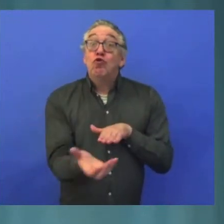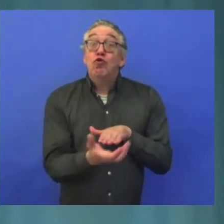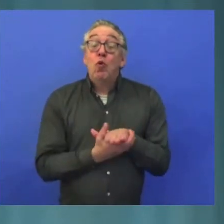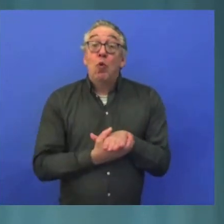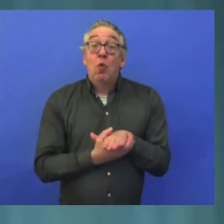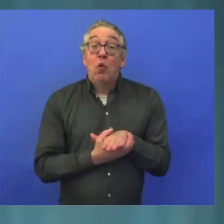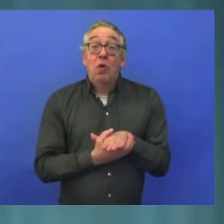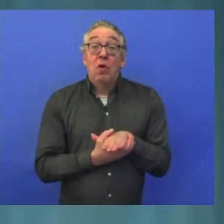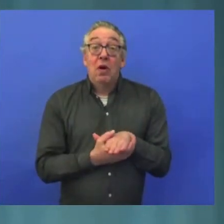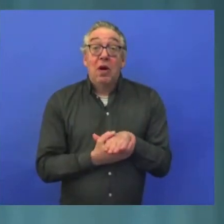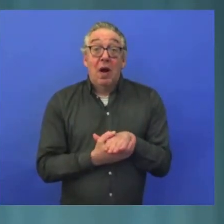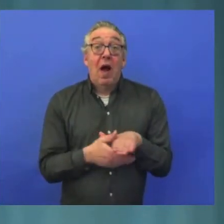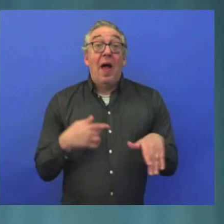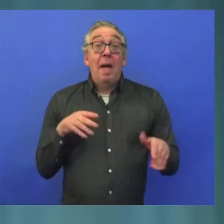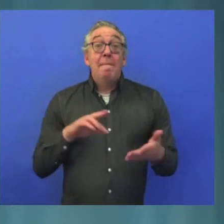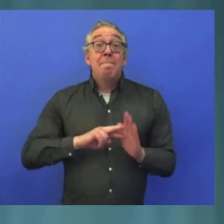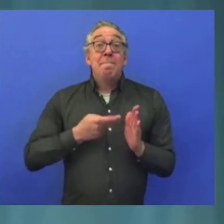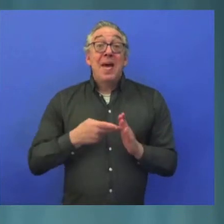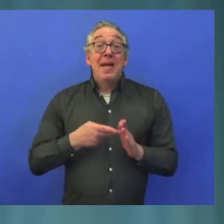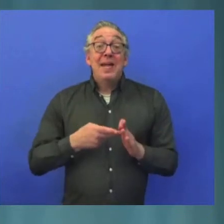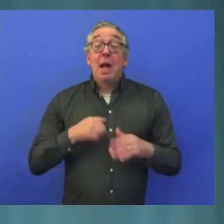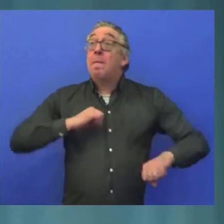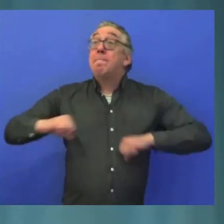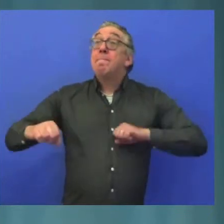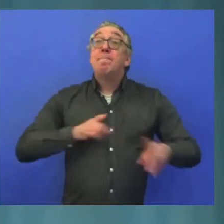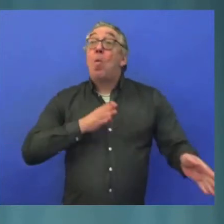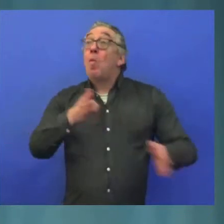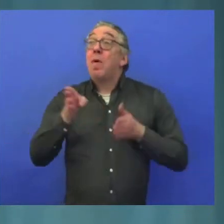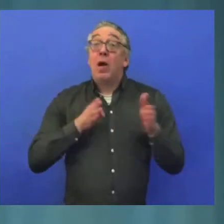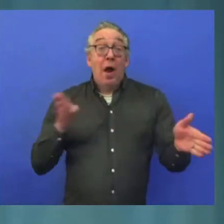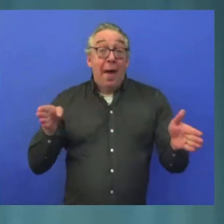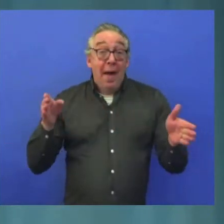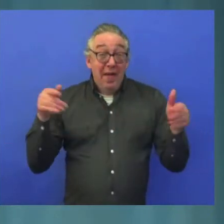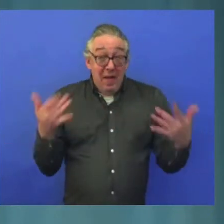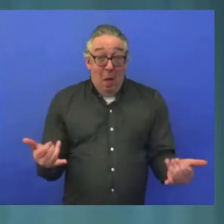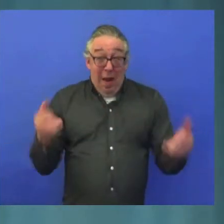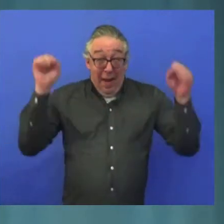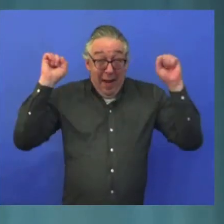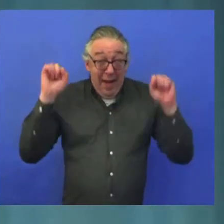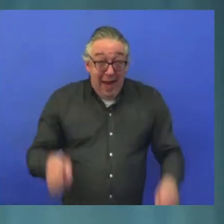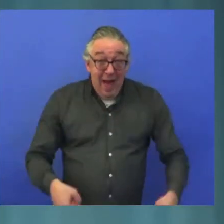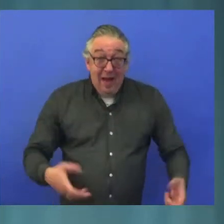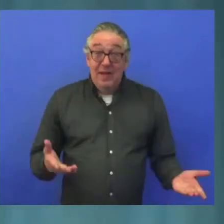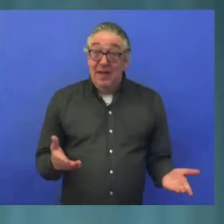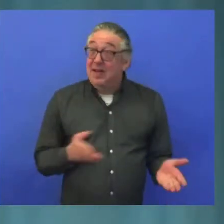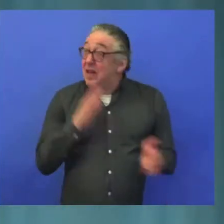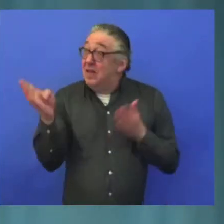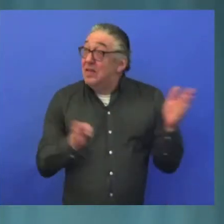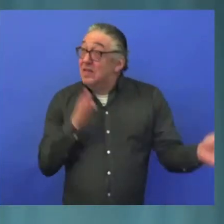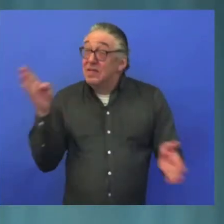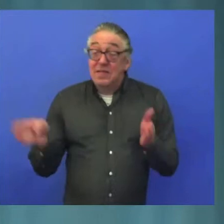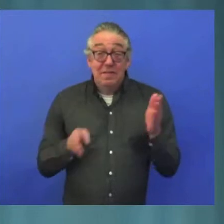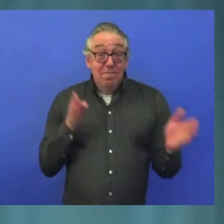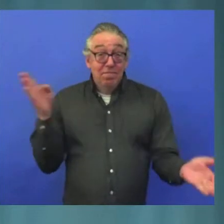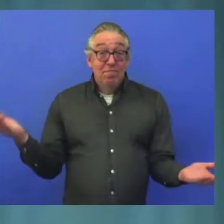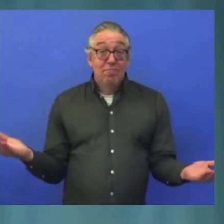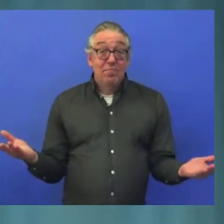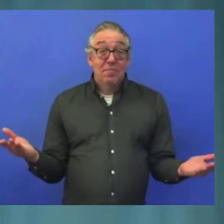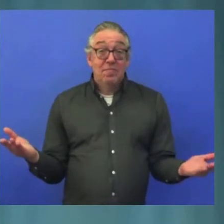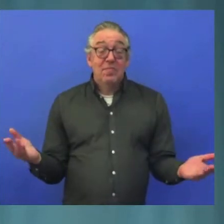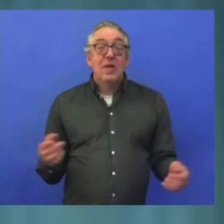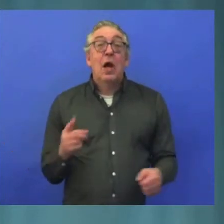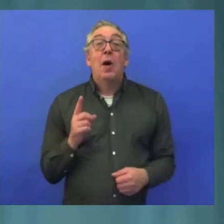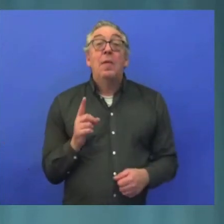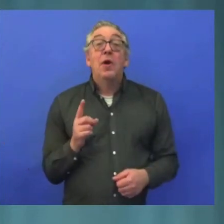And one key element for such a tool is that the daily life works with